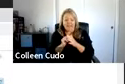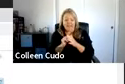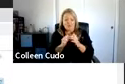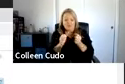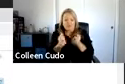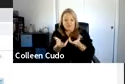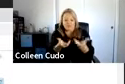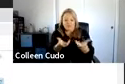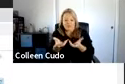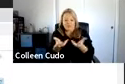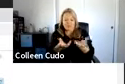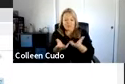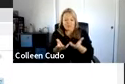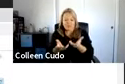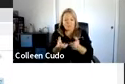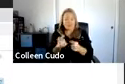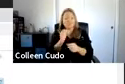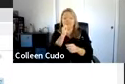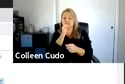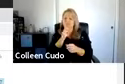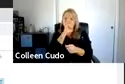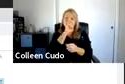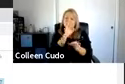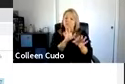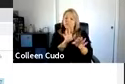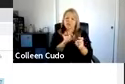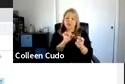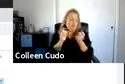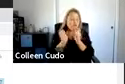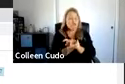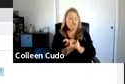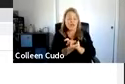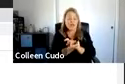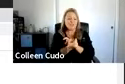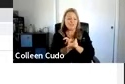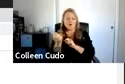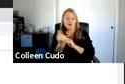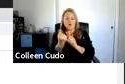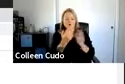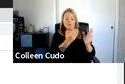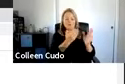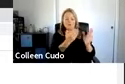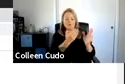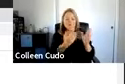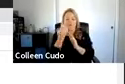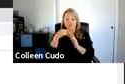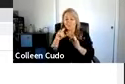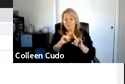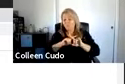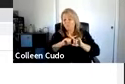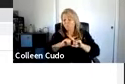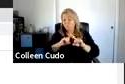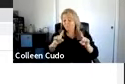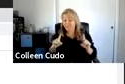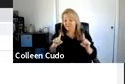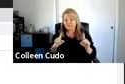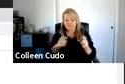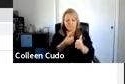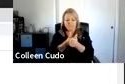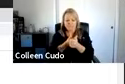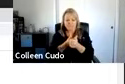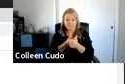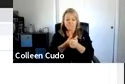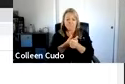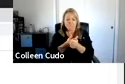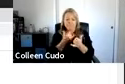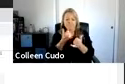not significantly changed from how it has always been prepared for you, with the exception of it being updated. There are